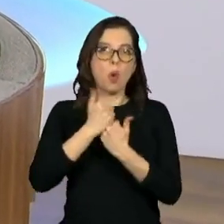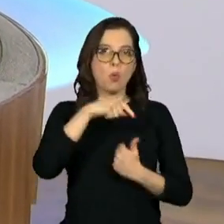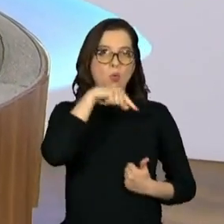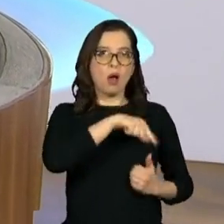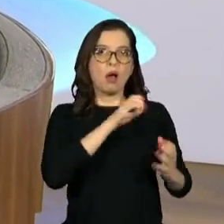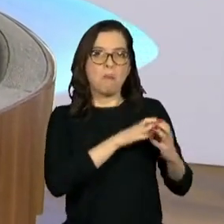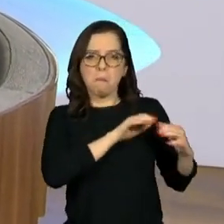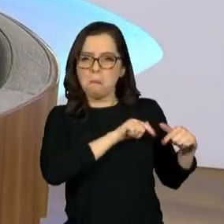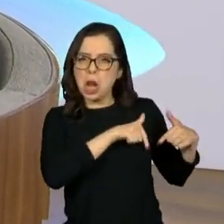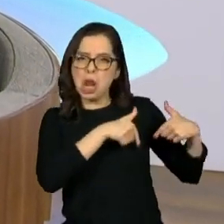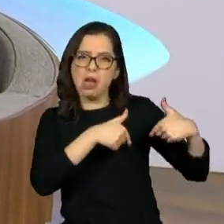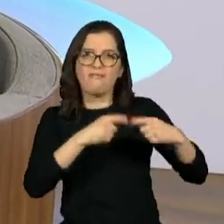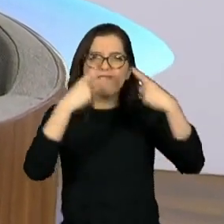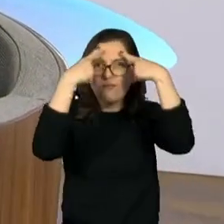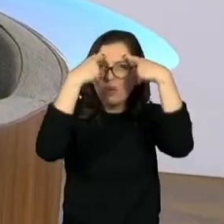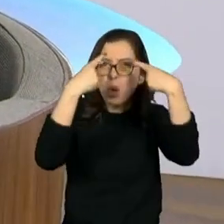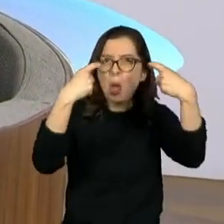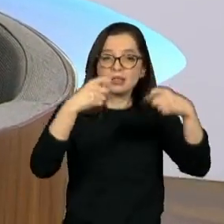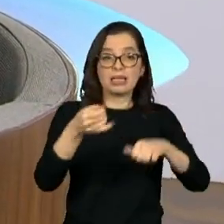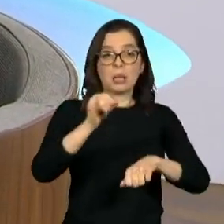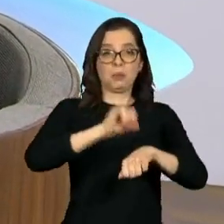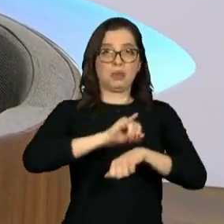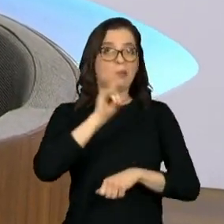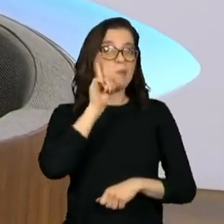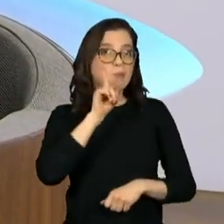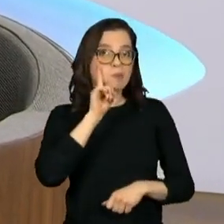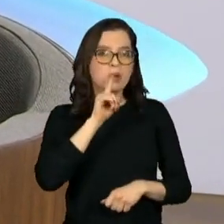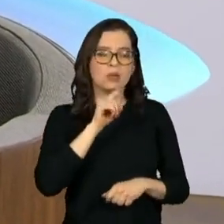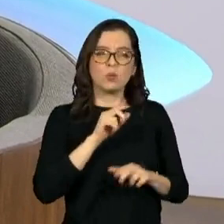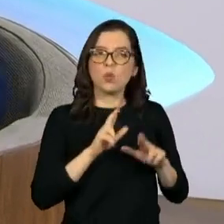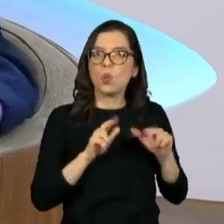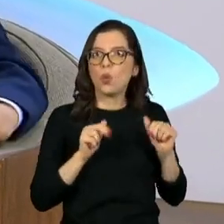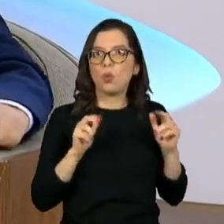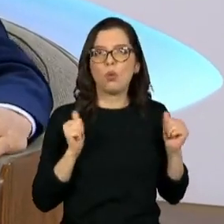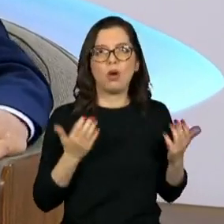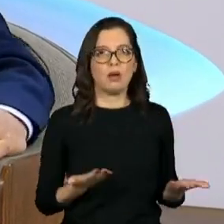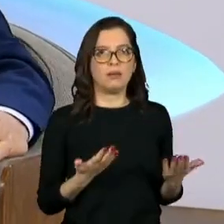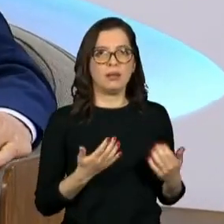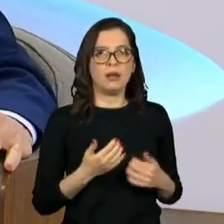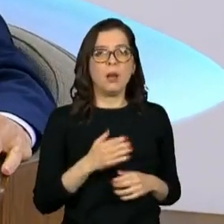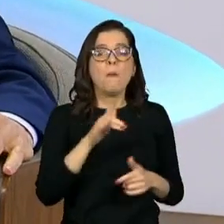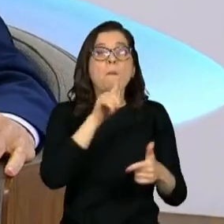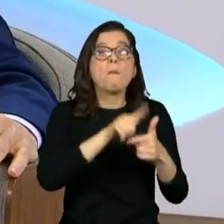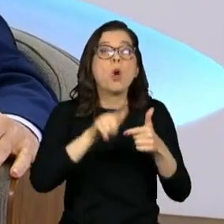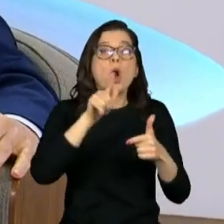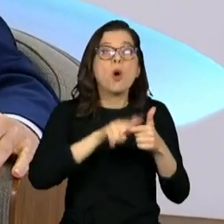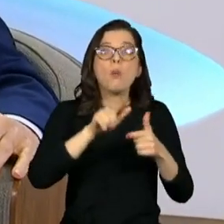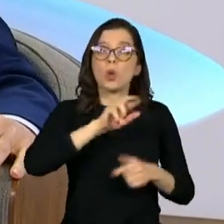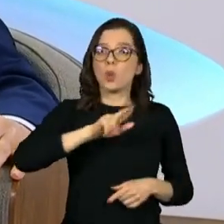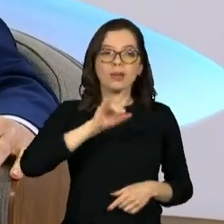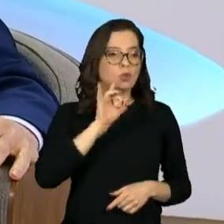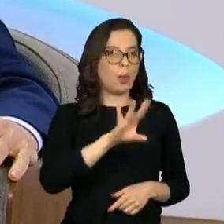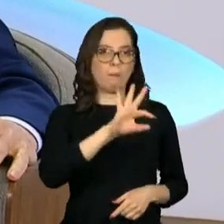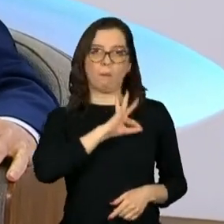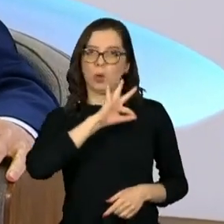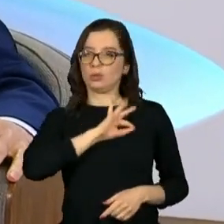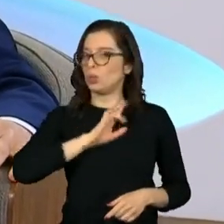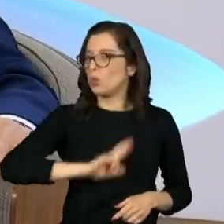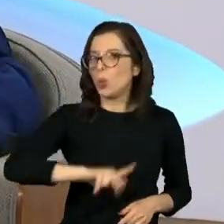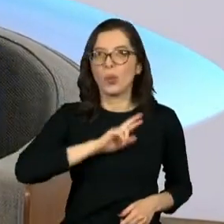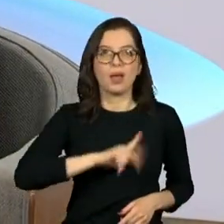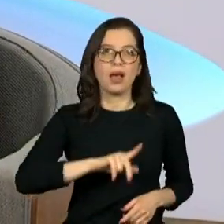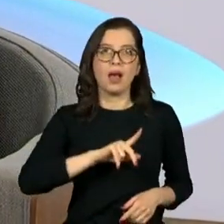made a violent attack on the U.S. Capitol. That hasn't happened before. So it isn't only a problem of law